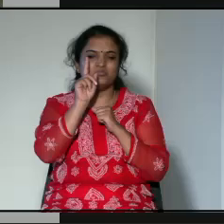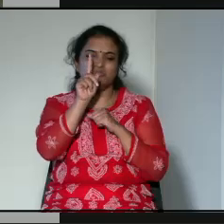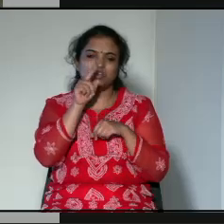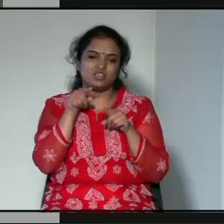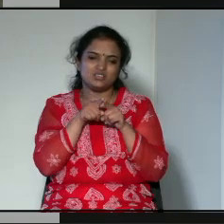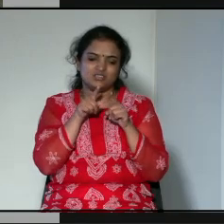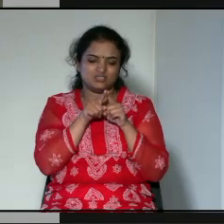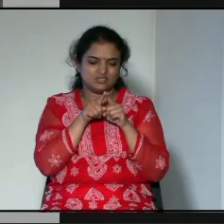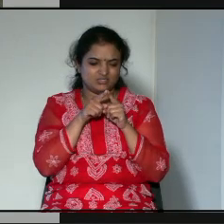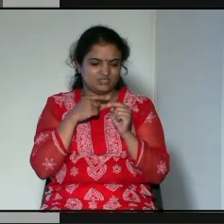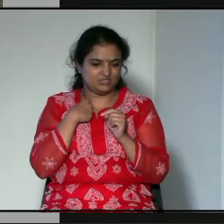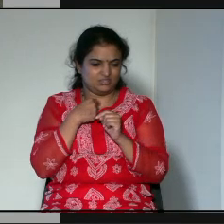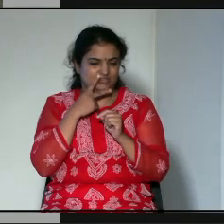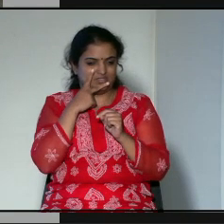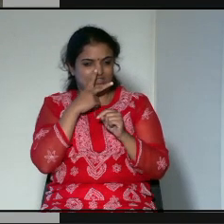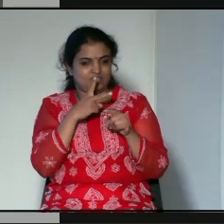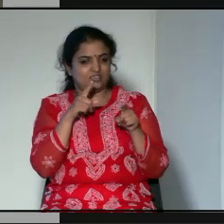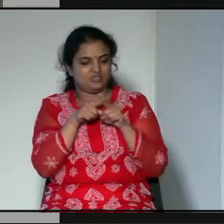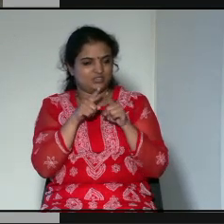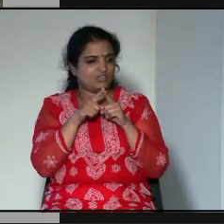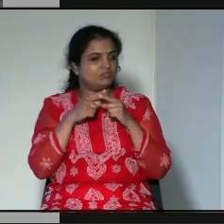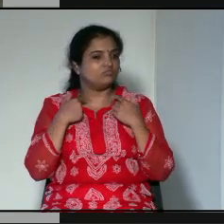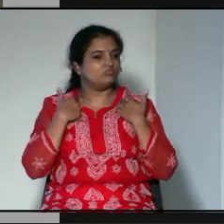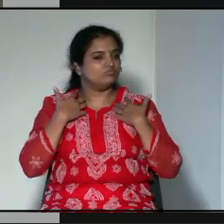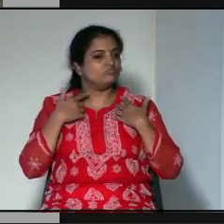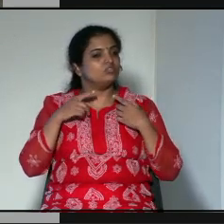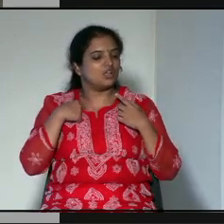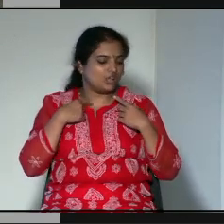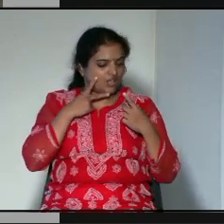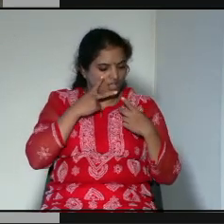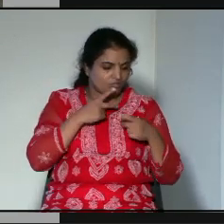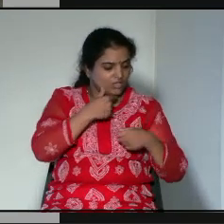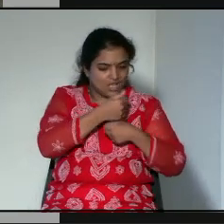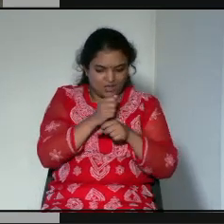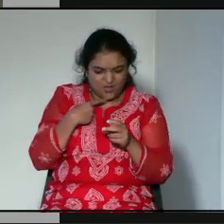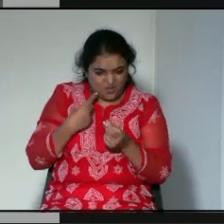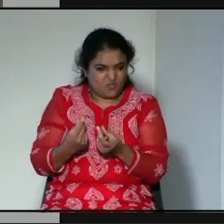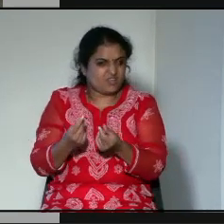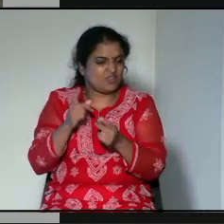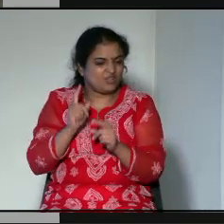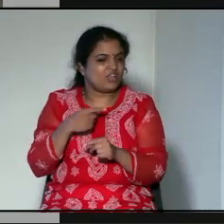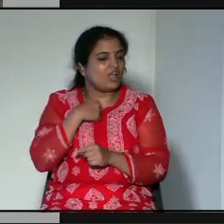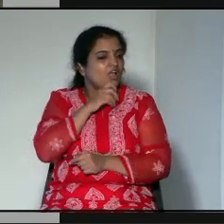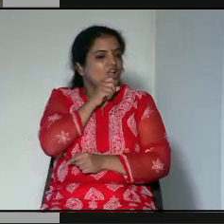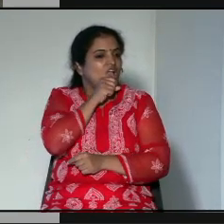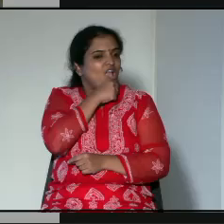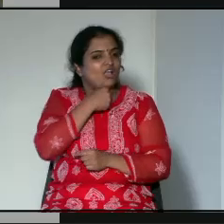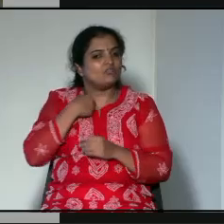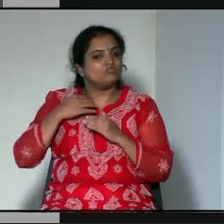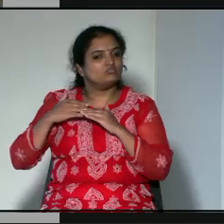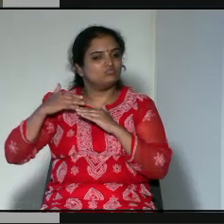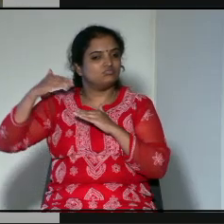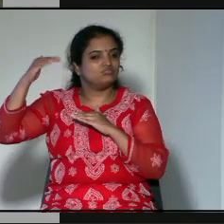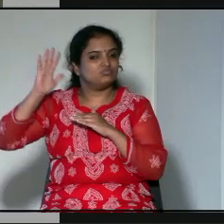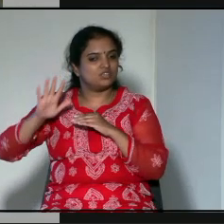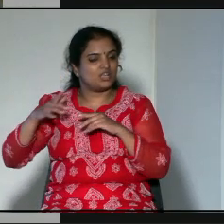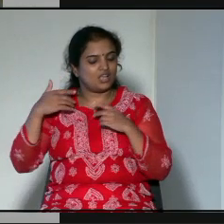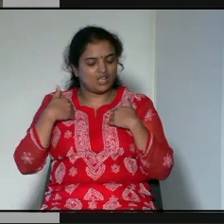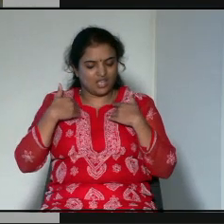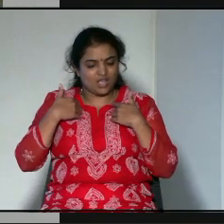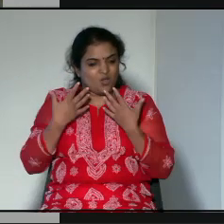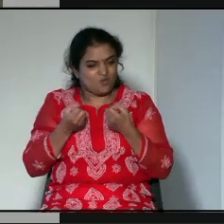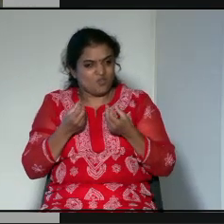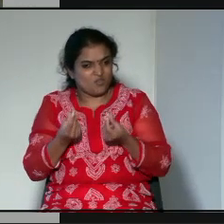it took a massive toll on her failing health. A few nights after the head emerged from the mold, on